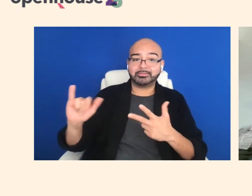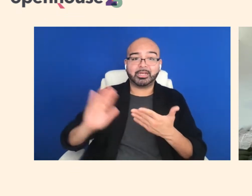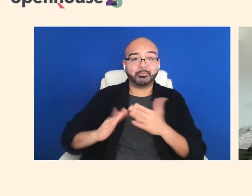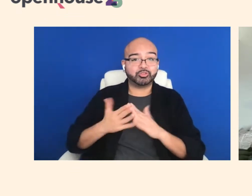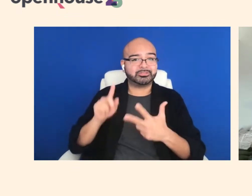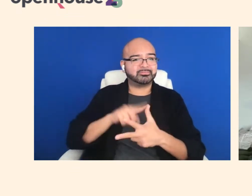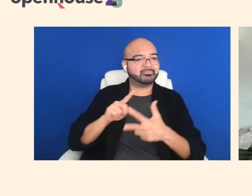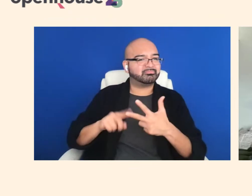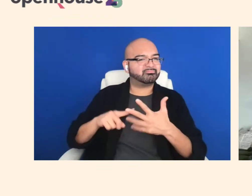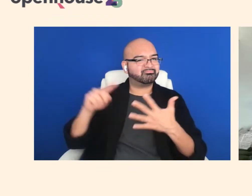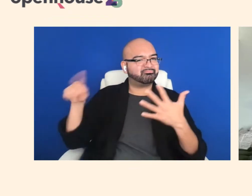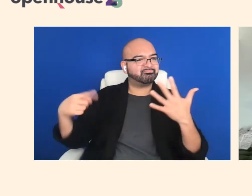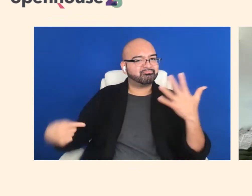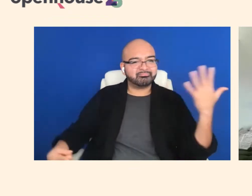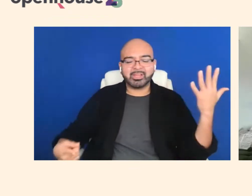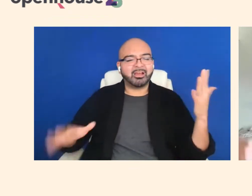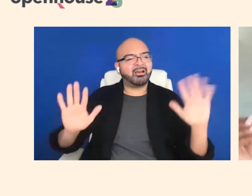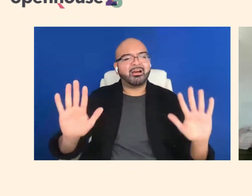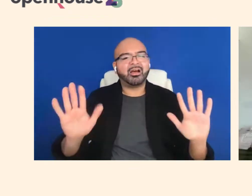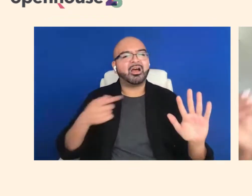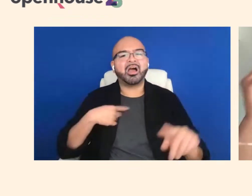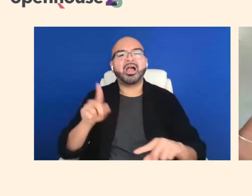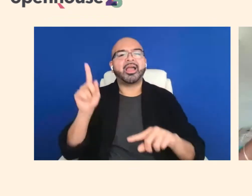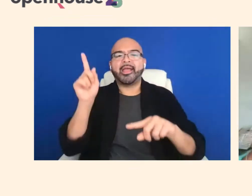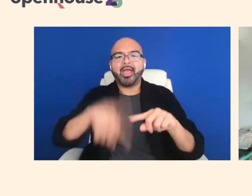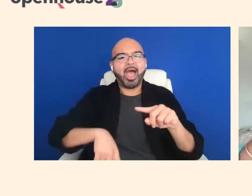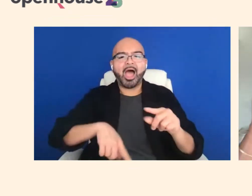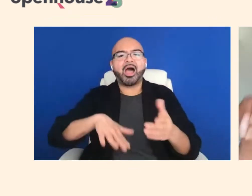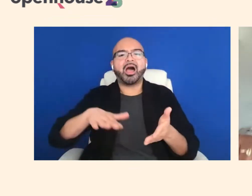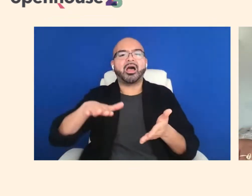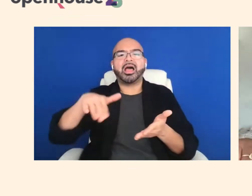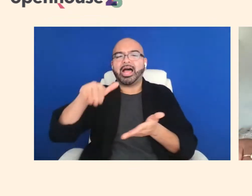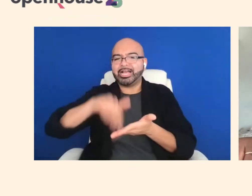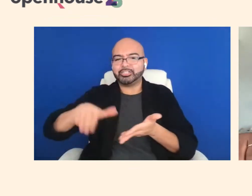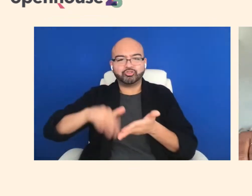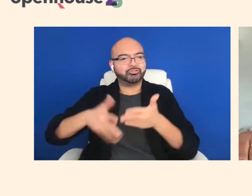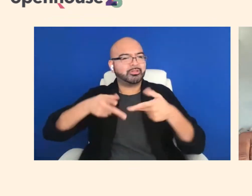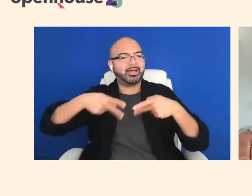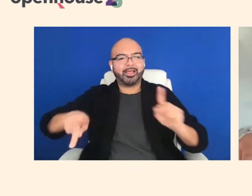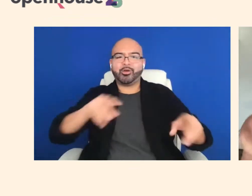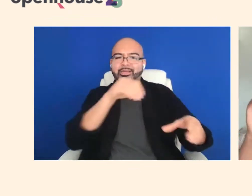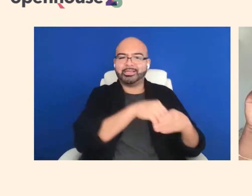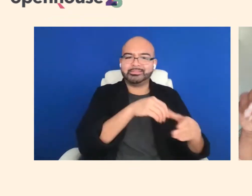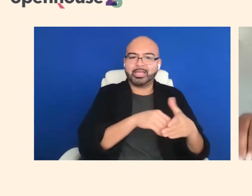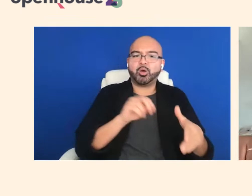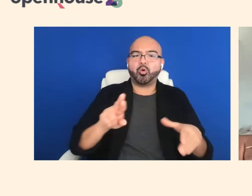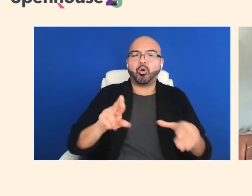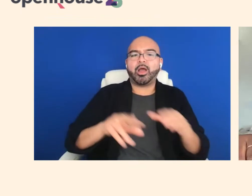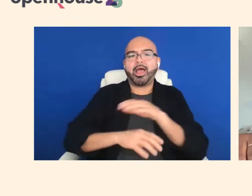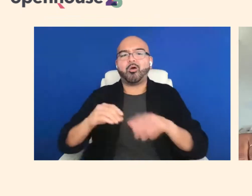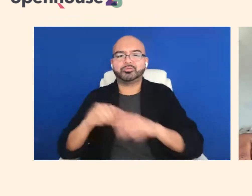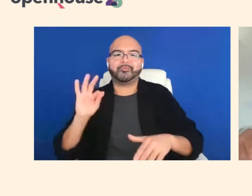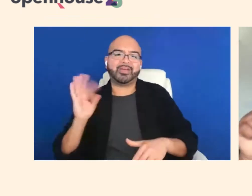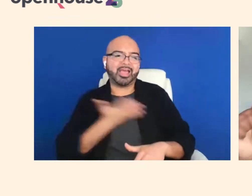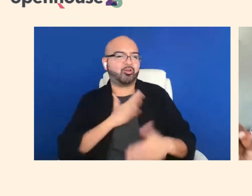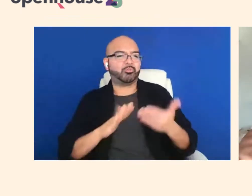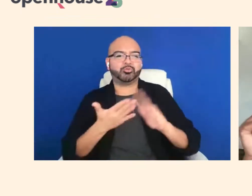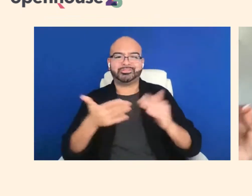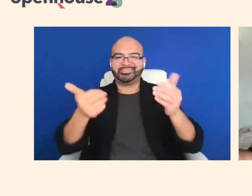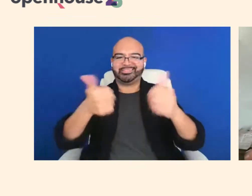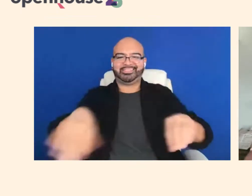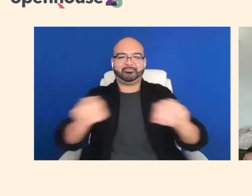It's we can't excuse it inside or outside of our communities anymore. We